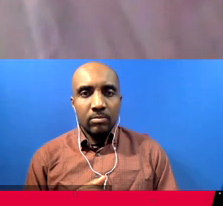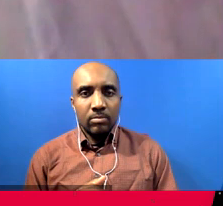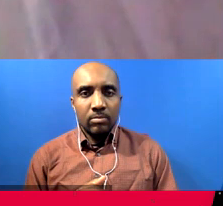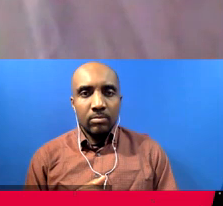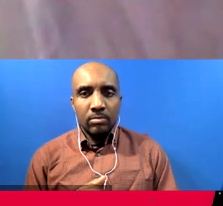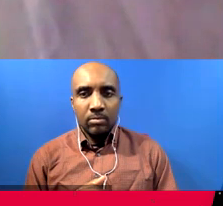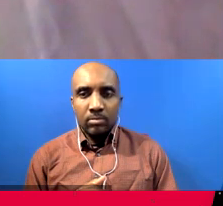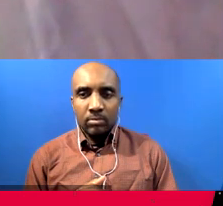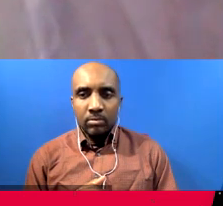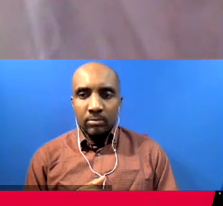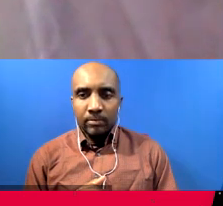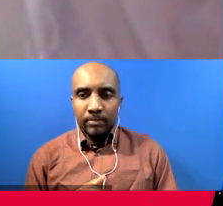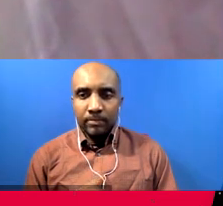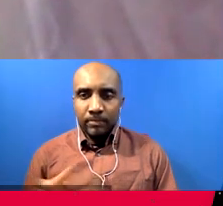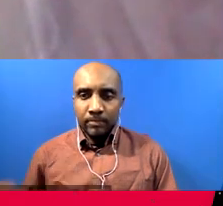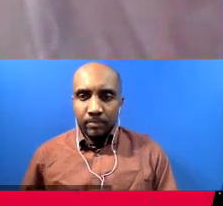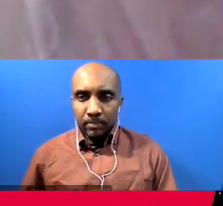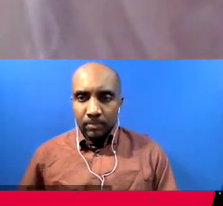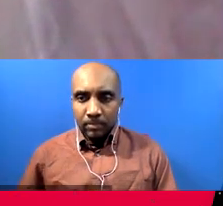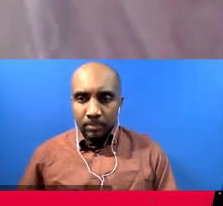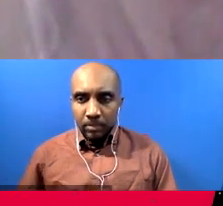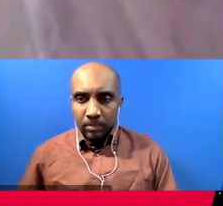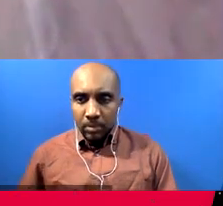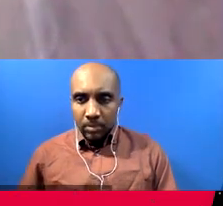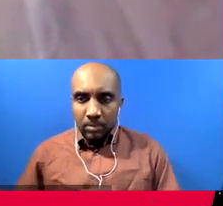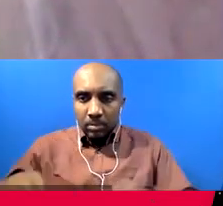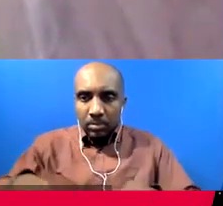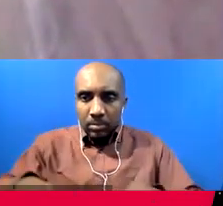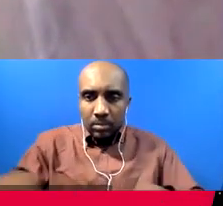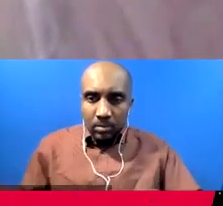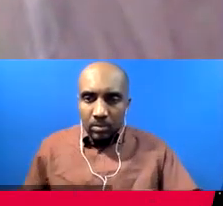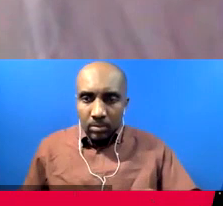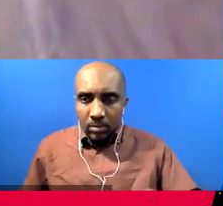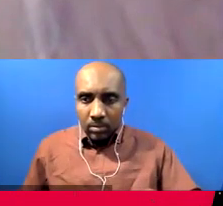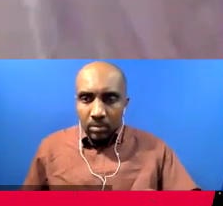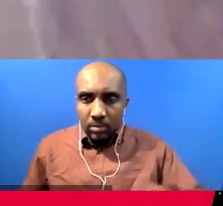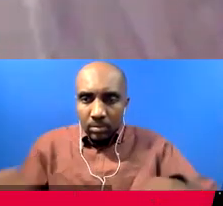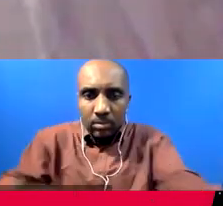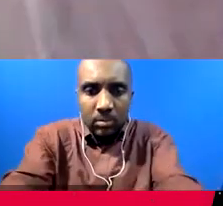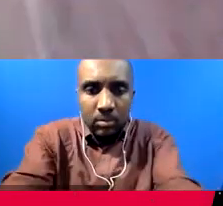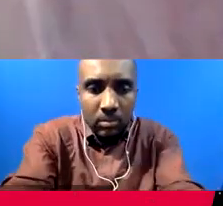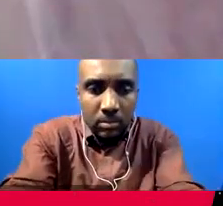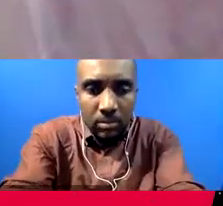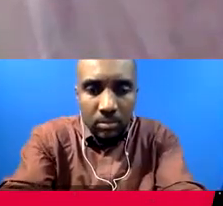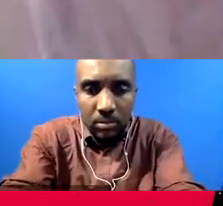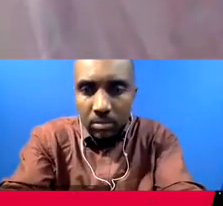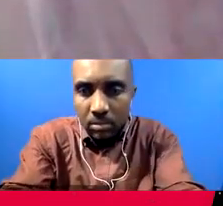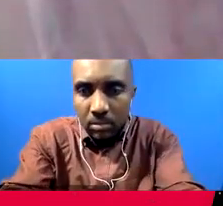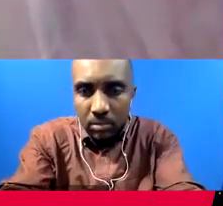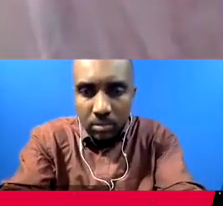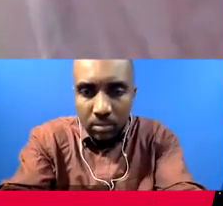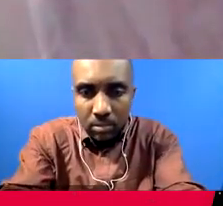a block at the front of a demonstration that happened in London when the Paris climate talks were